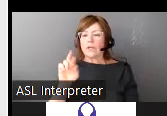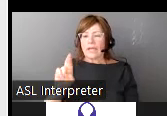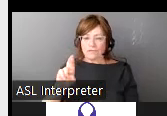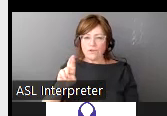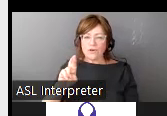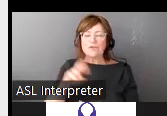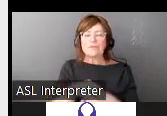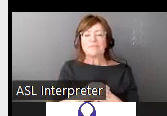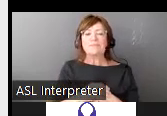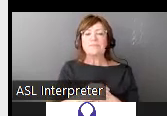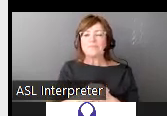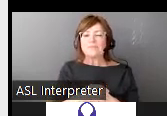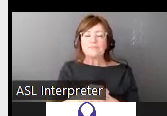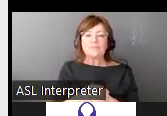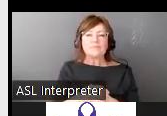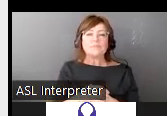factors.